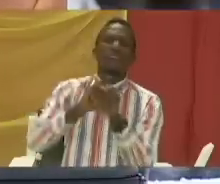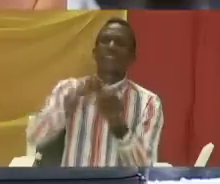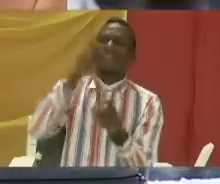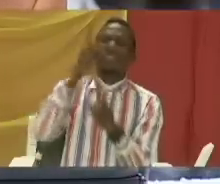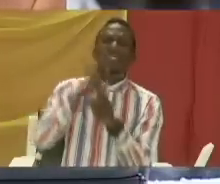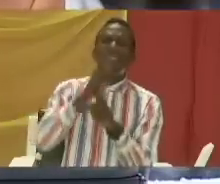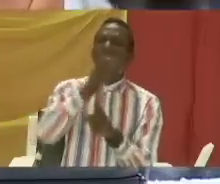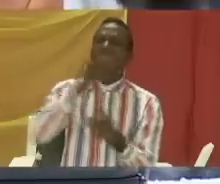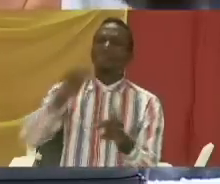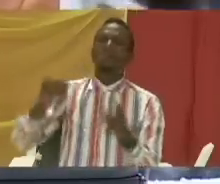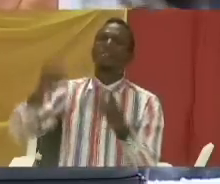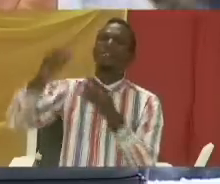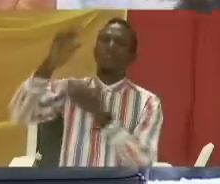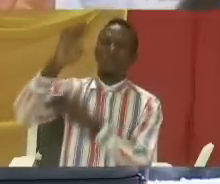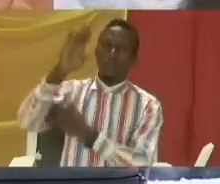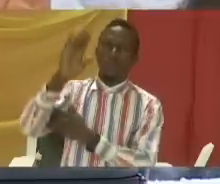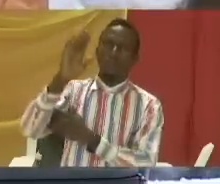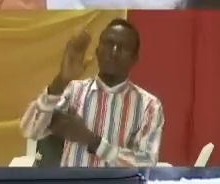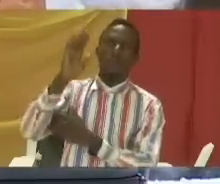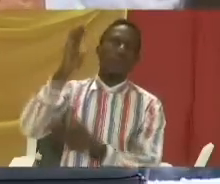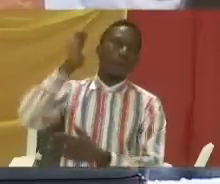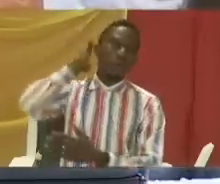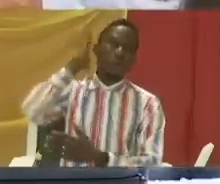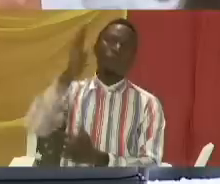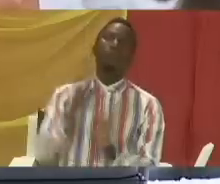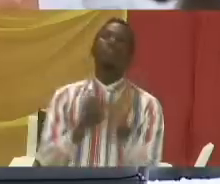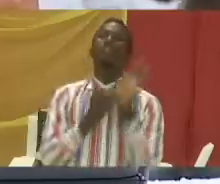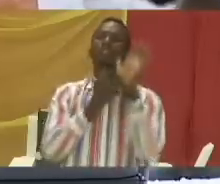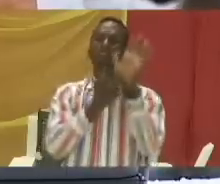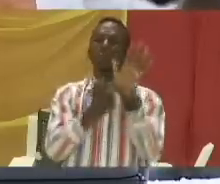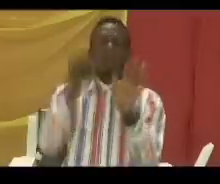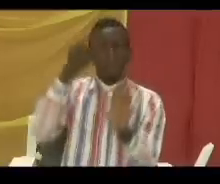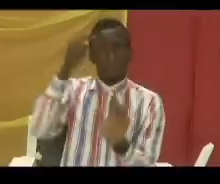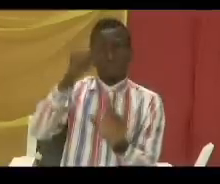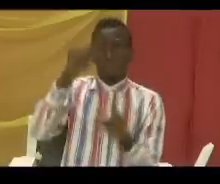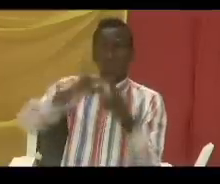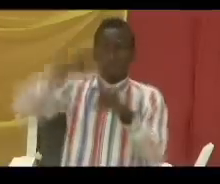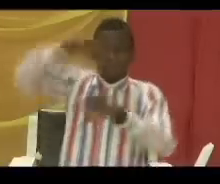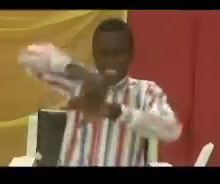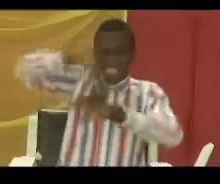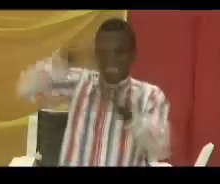covenant-keeping God will show up for you tonight.